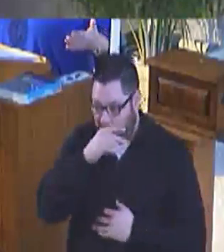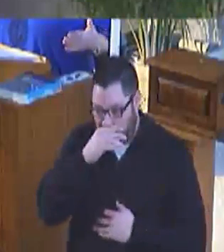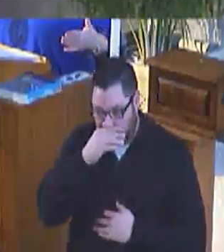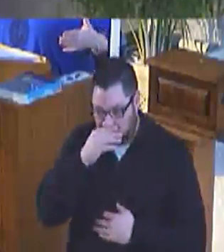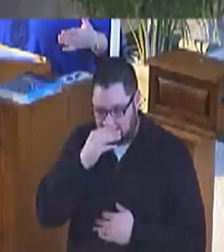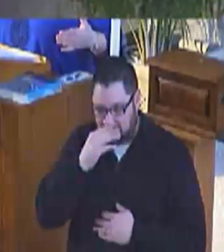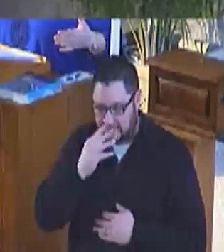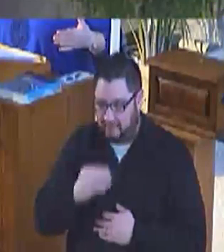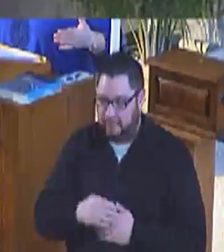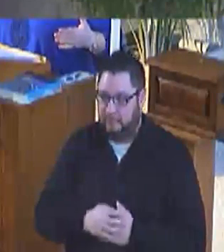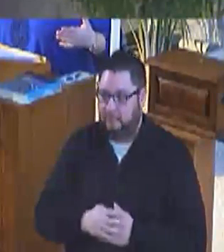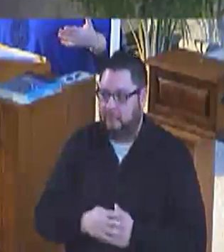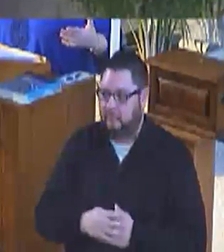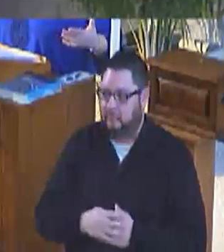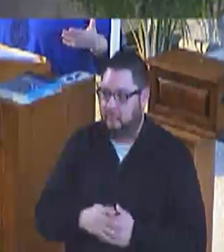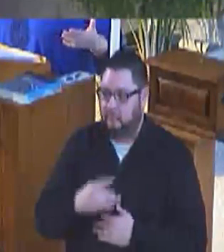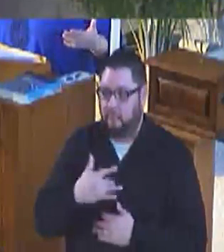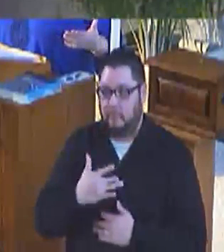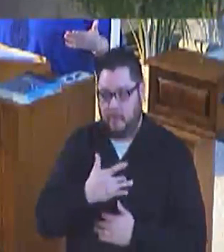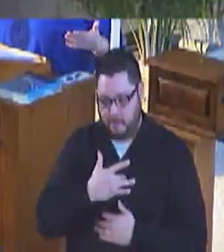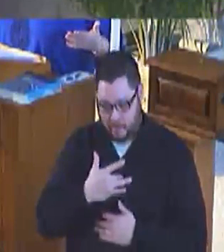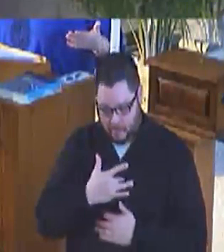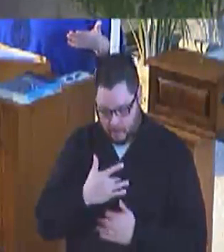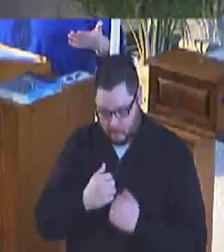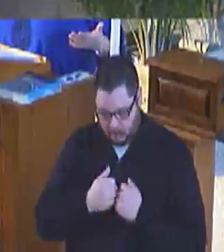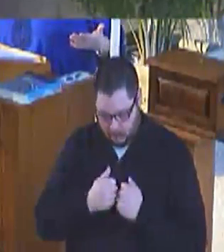And with heart open,